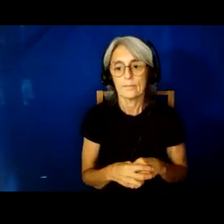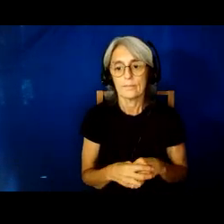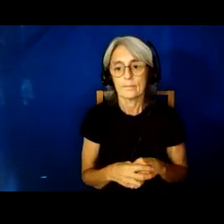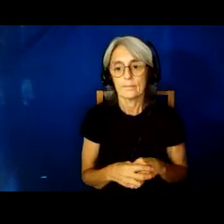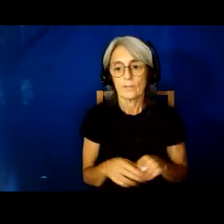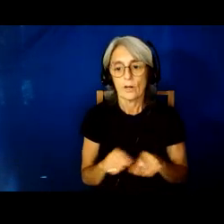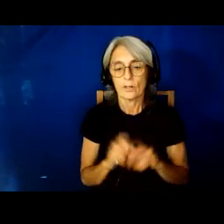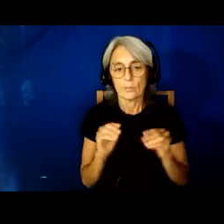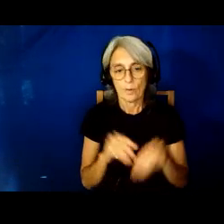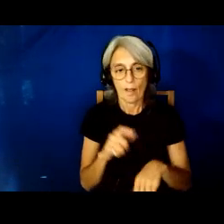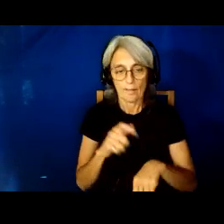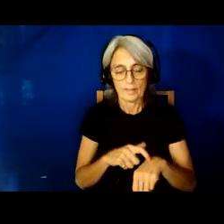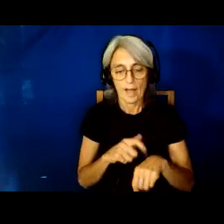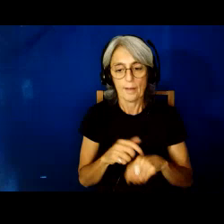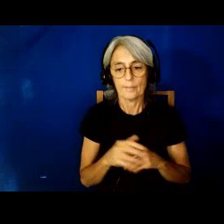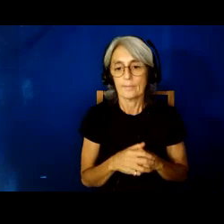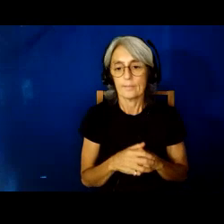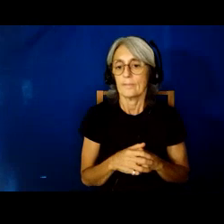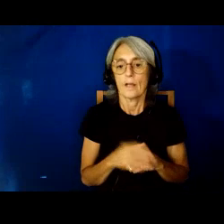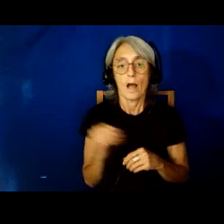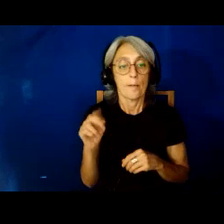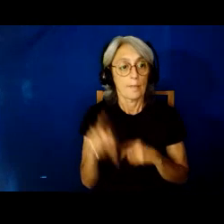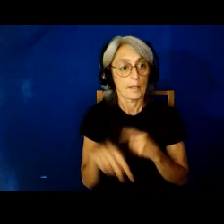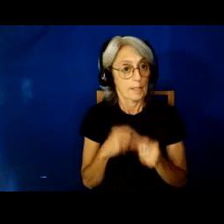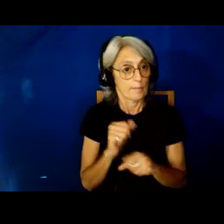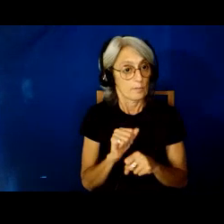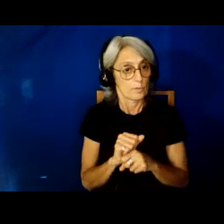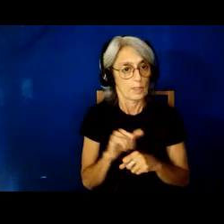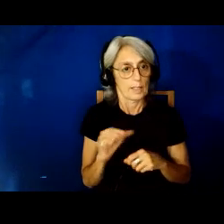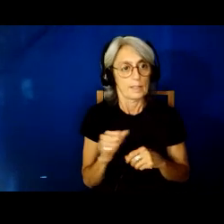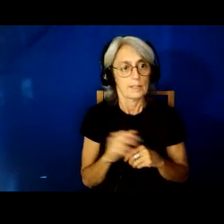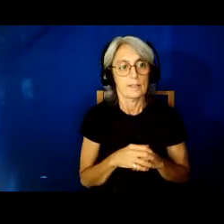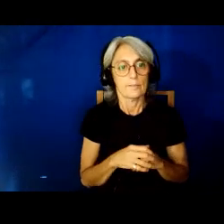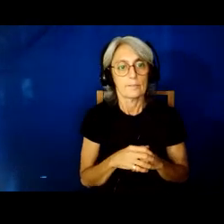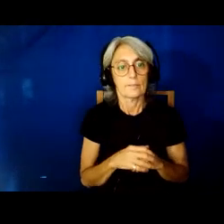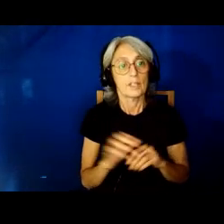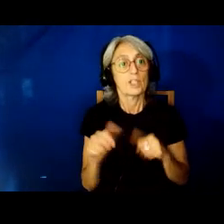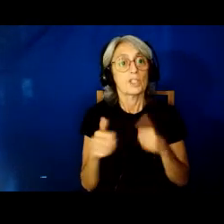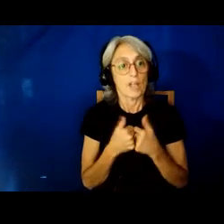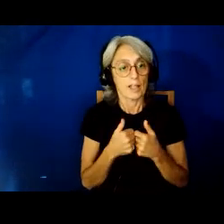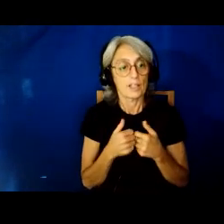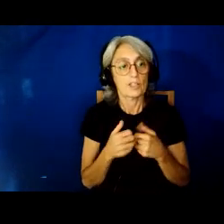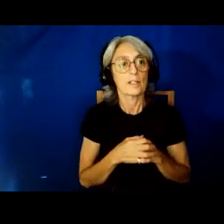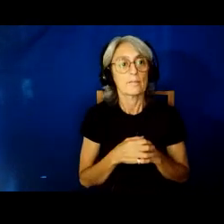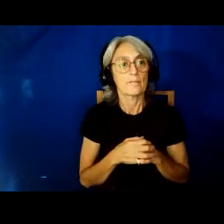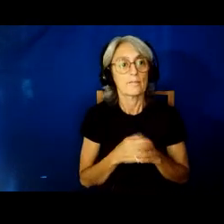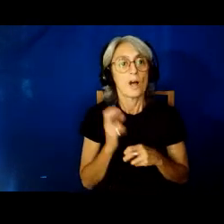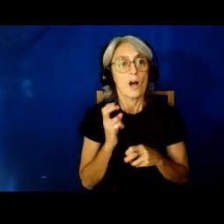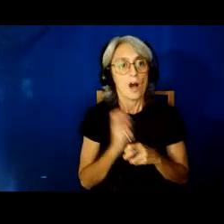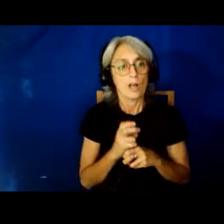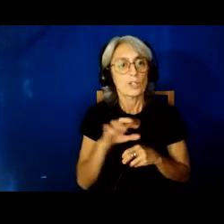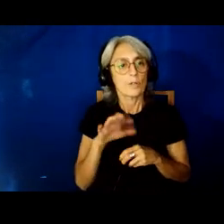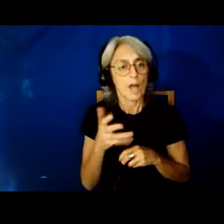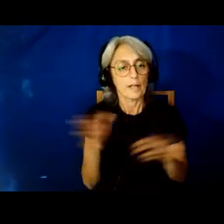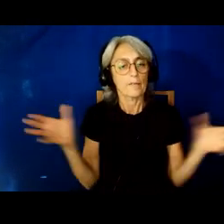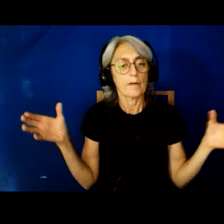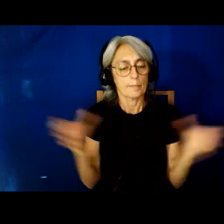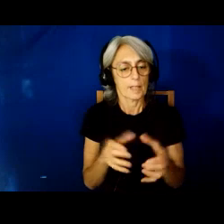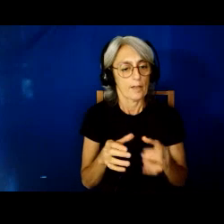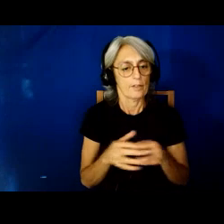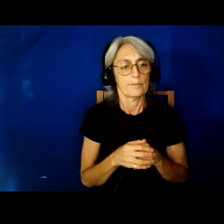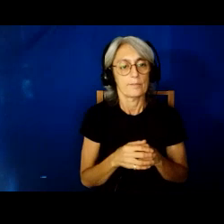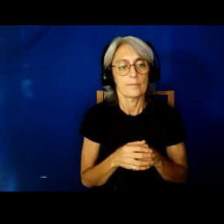it. This type of work is really challenging. It's hard to kind of come together, especially